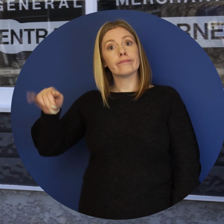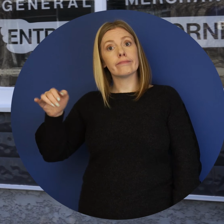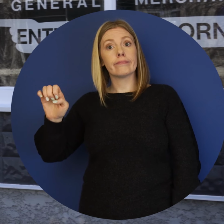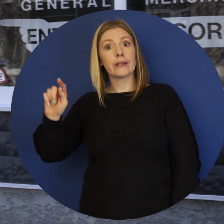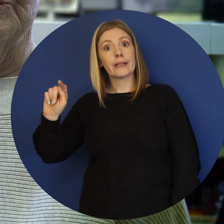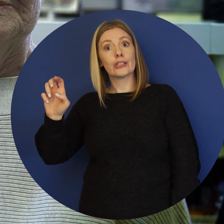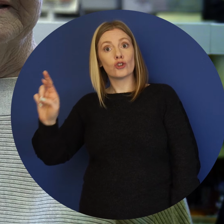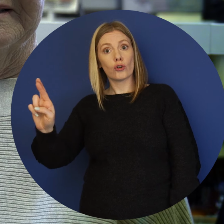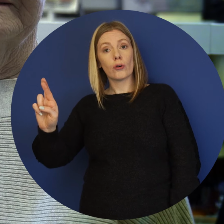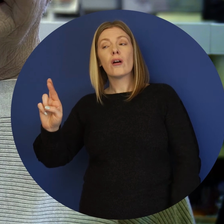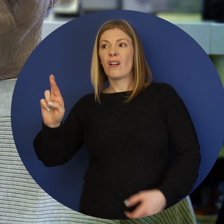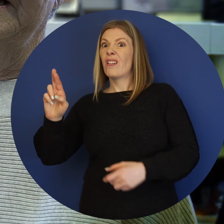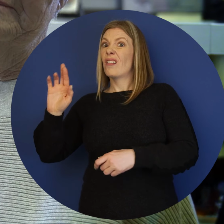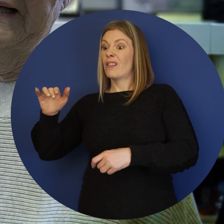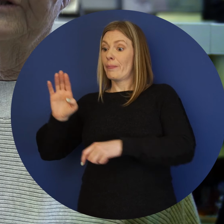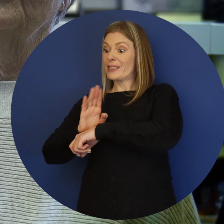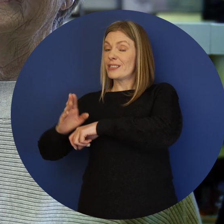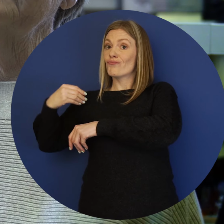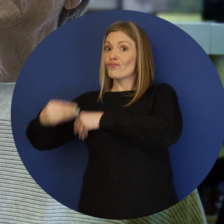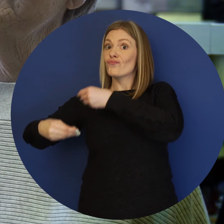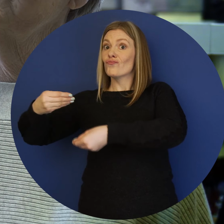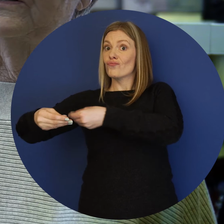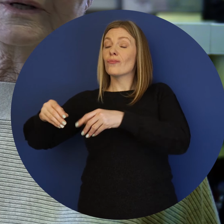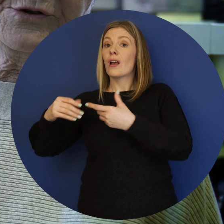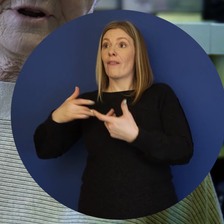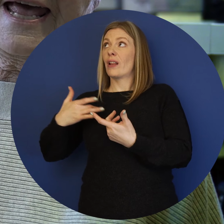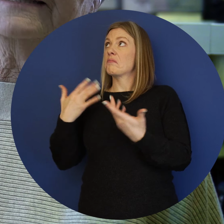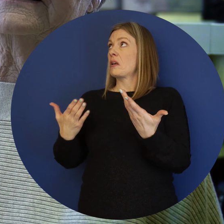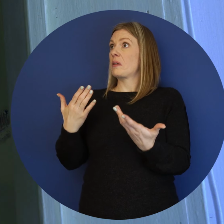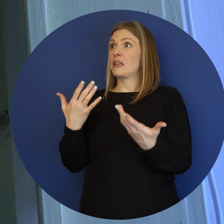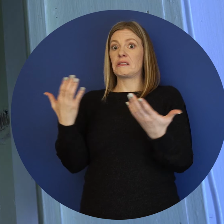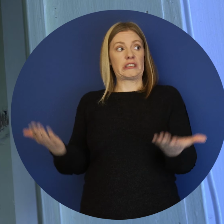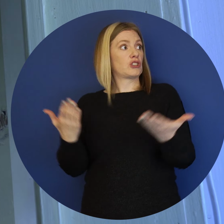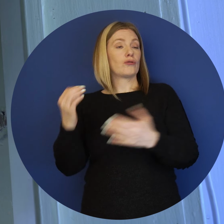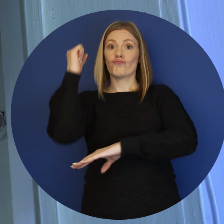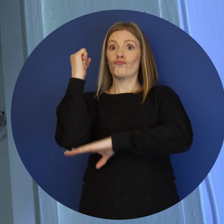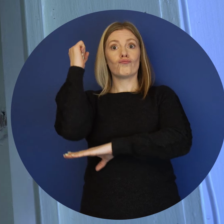eldest family owned business in Manitoba and maybe even in Western Canada.